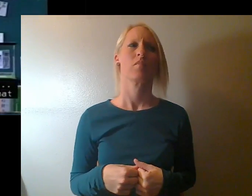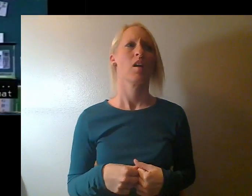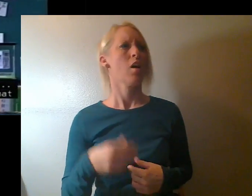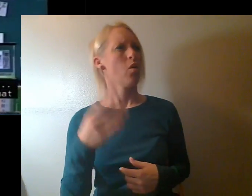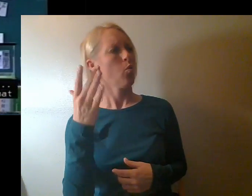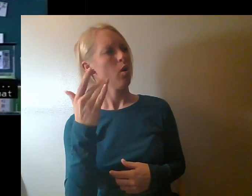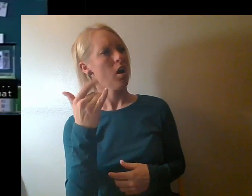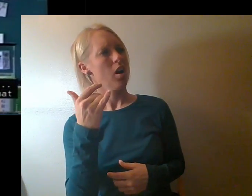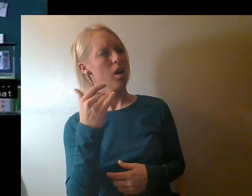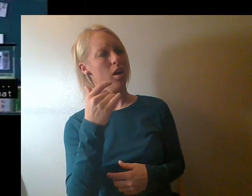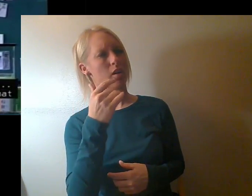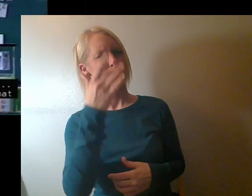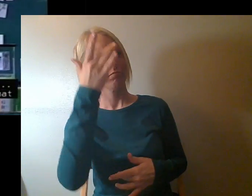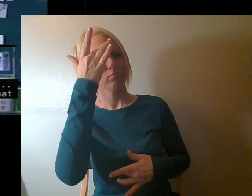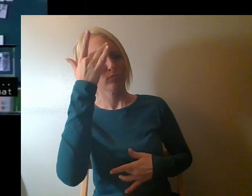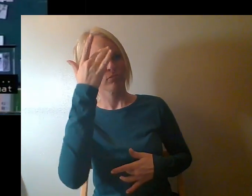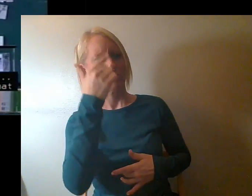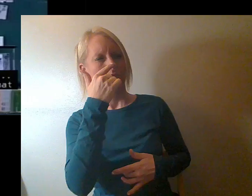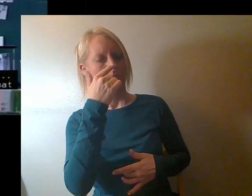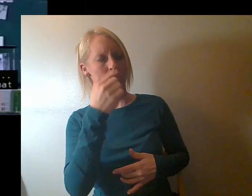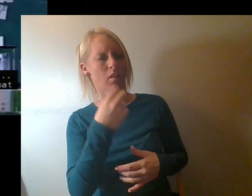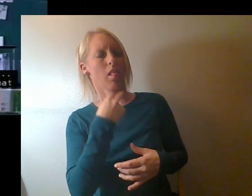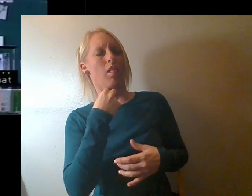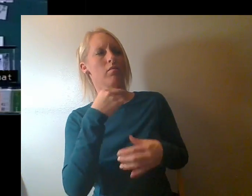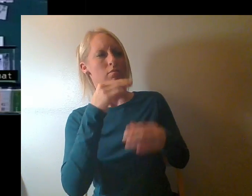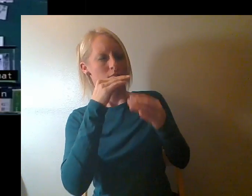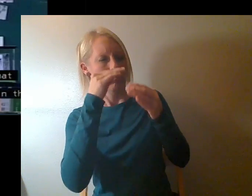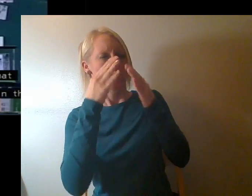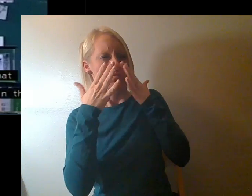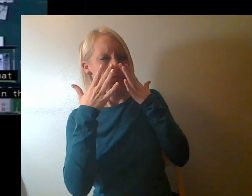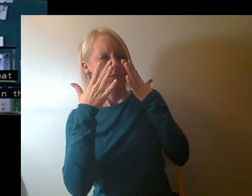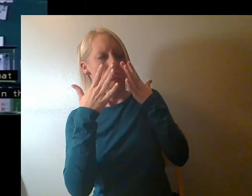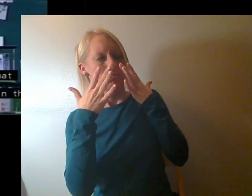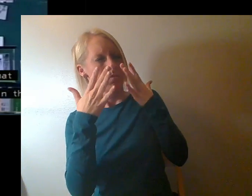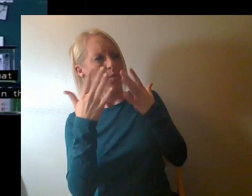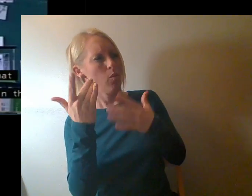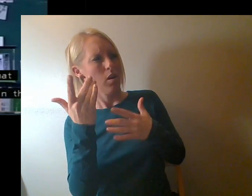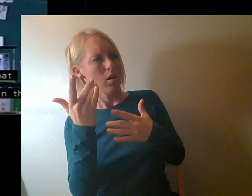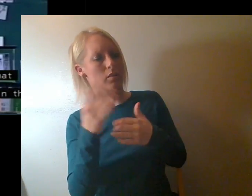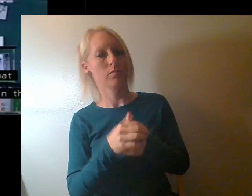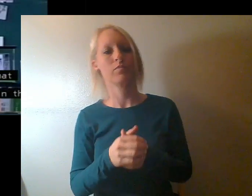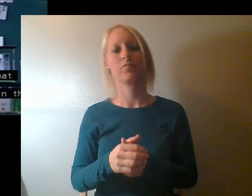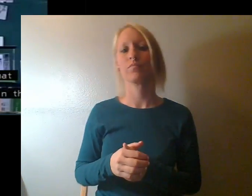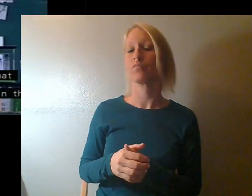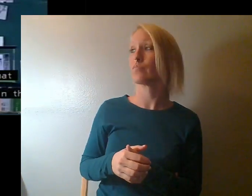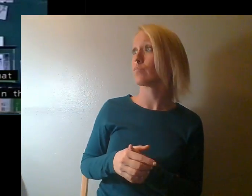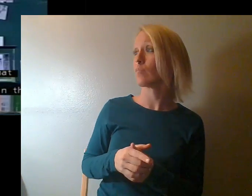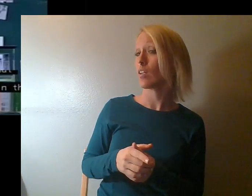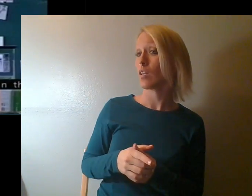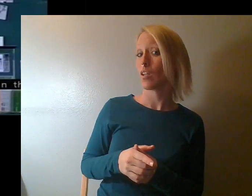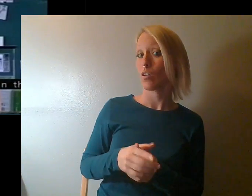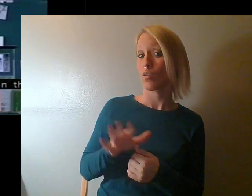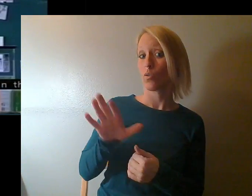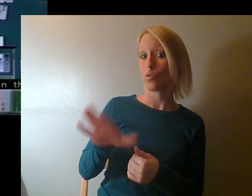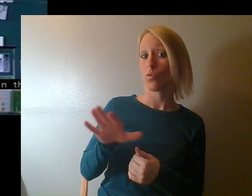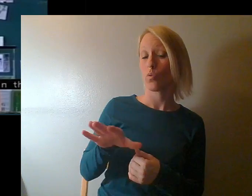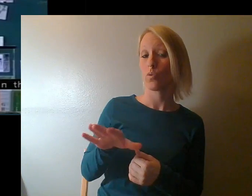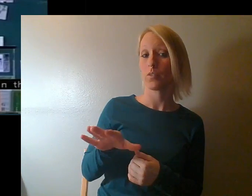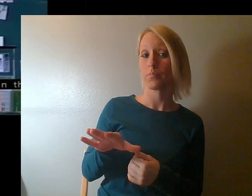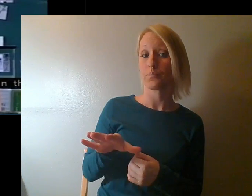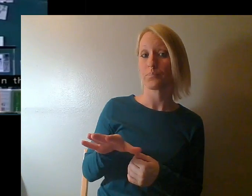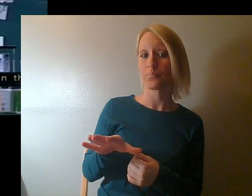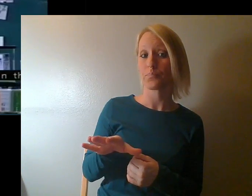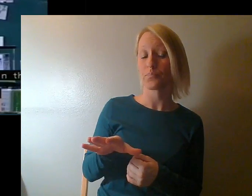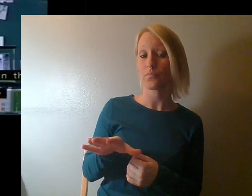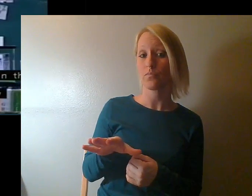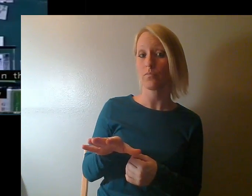the things that register what you're smelling, your receptors, okay, are in the back of your nose. And so